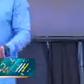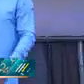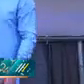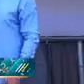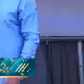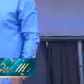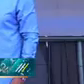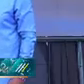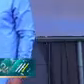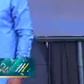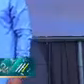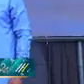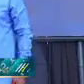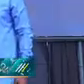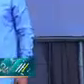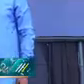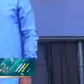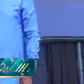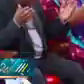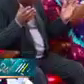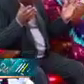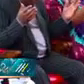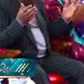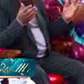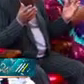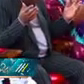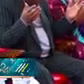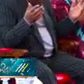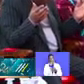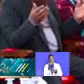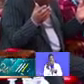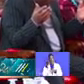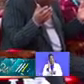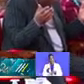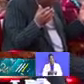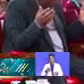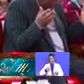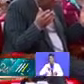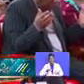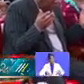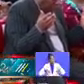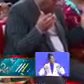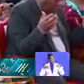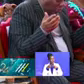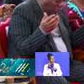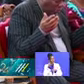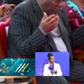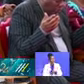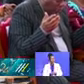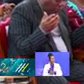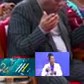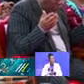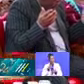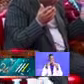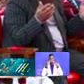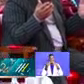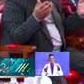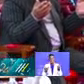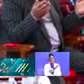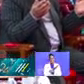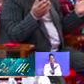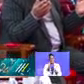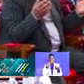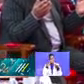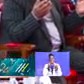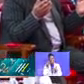ahead and celebrate him thank you man of God we are proud of you we are thankful